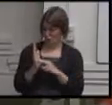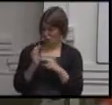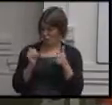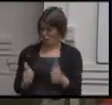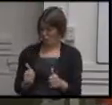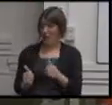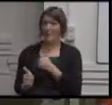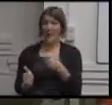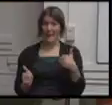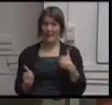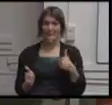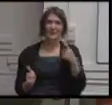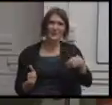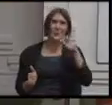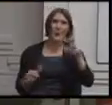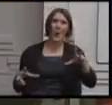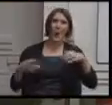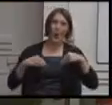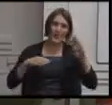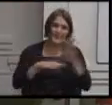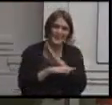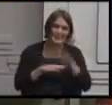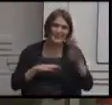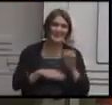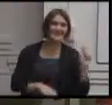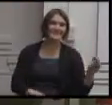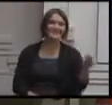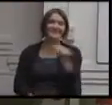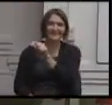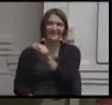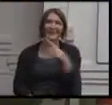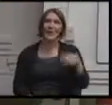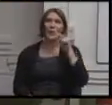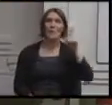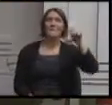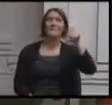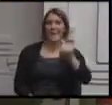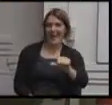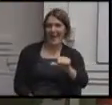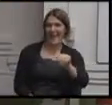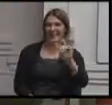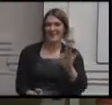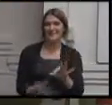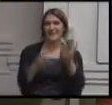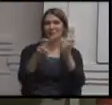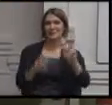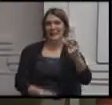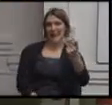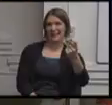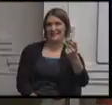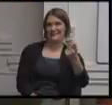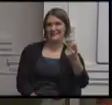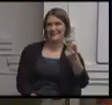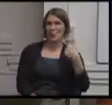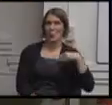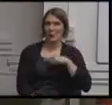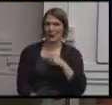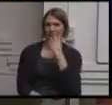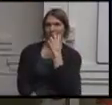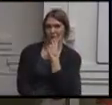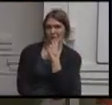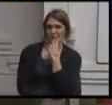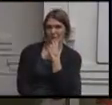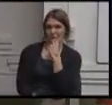are mostly property owners in the Downtown Improvement District, the people who will be paying the special assessment. So there's this circular